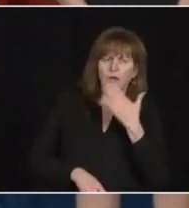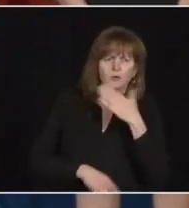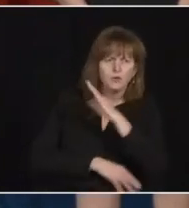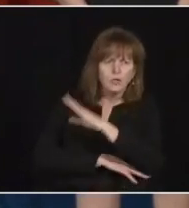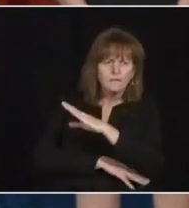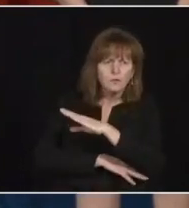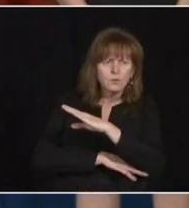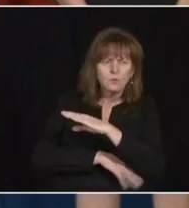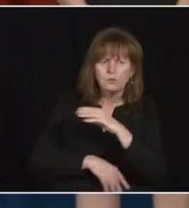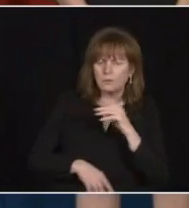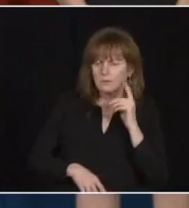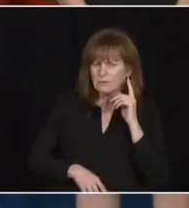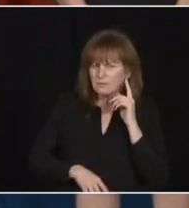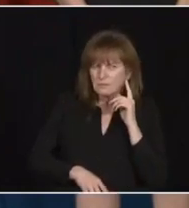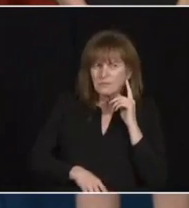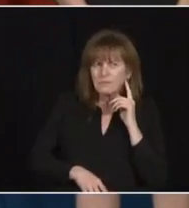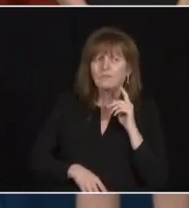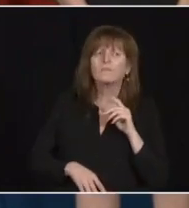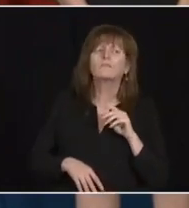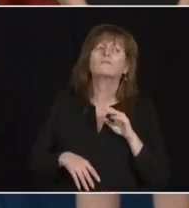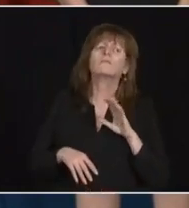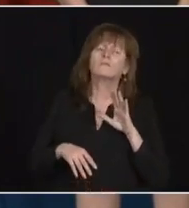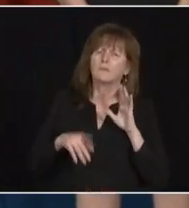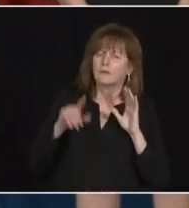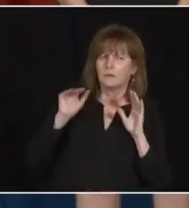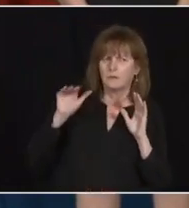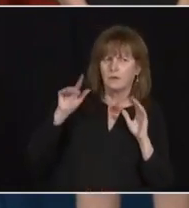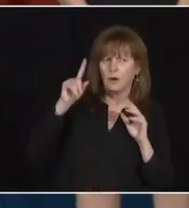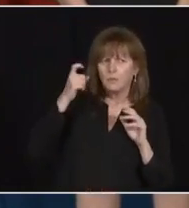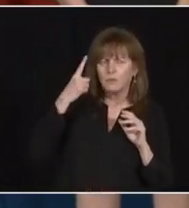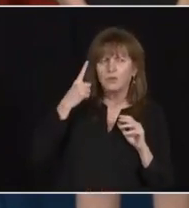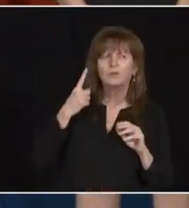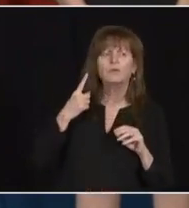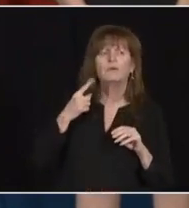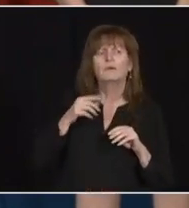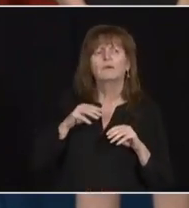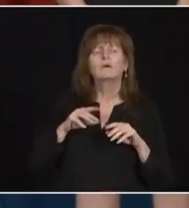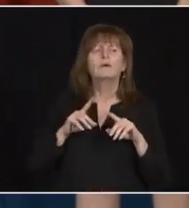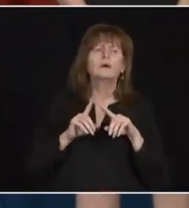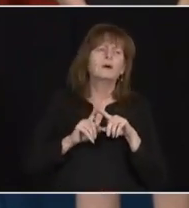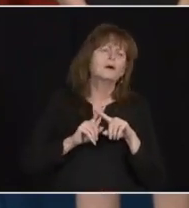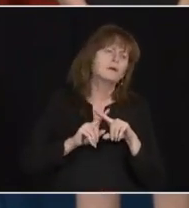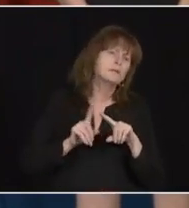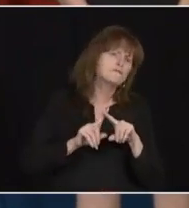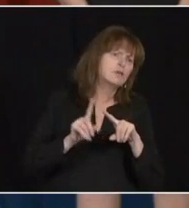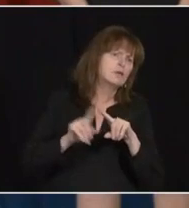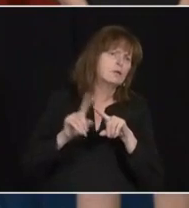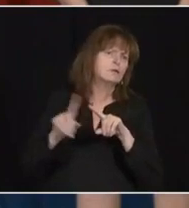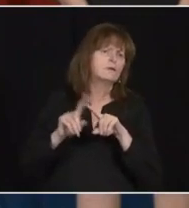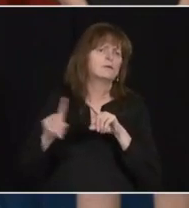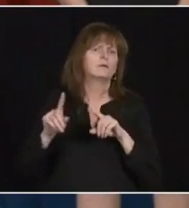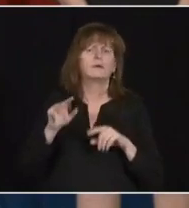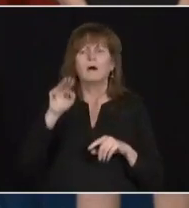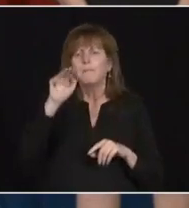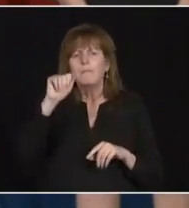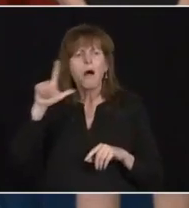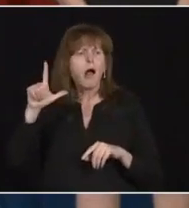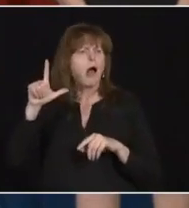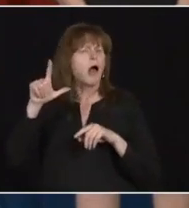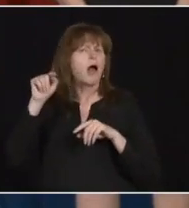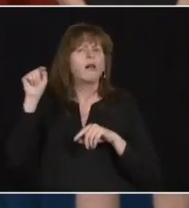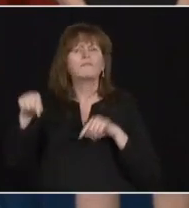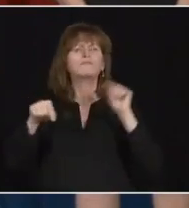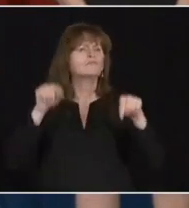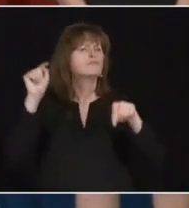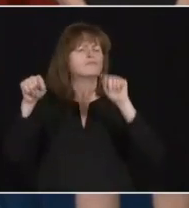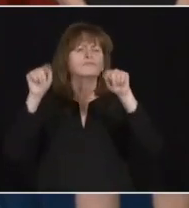Parvasi. Premier, ethnic media outlets in Ontario and all over country are playing very vital role to